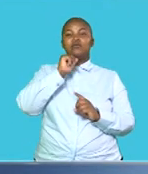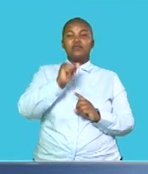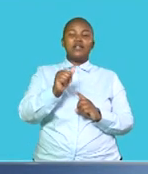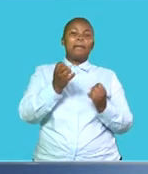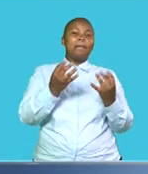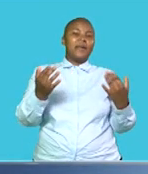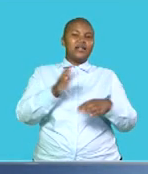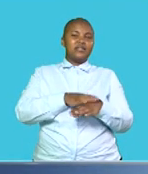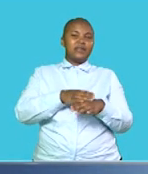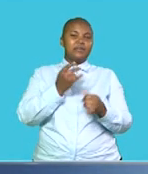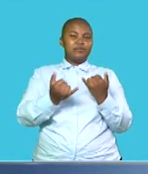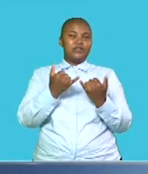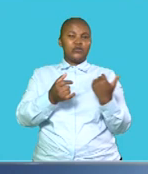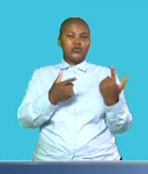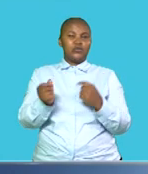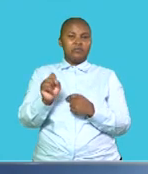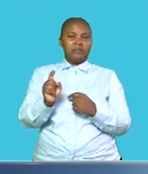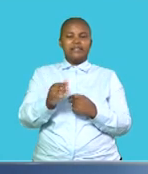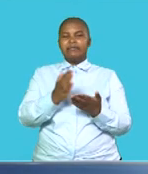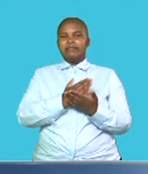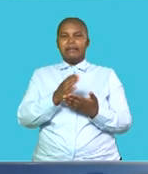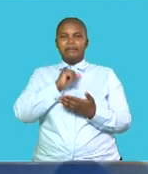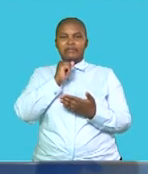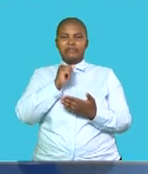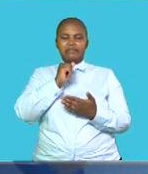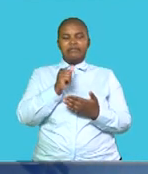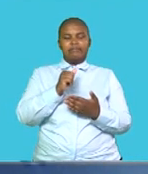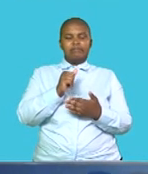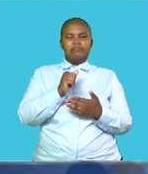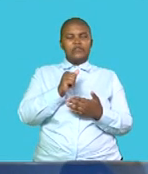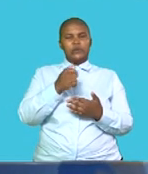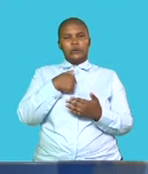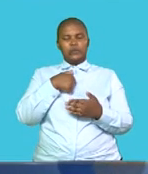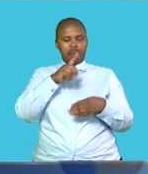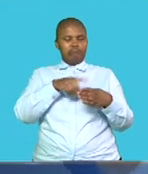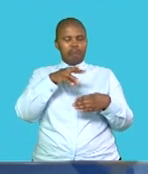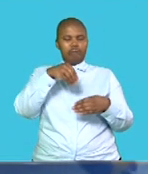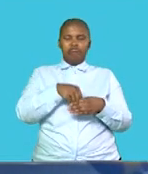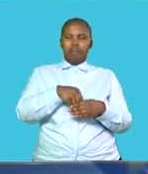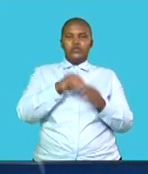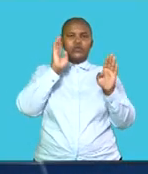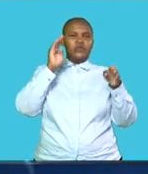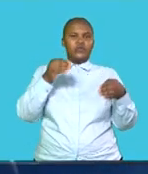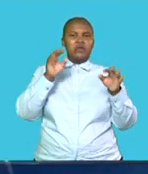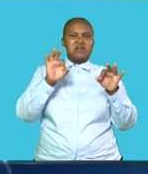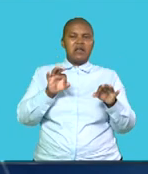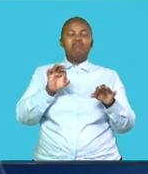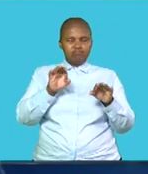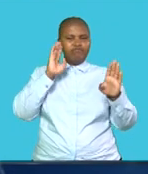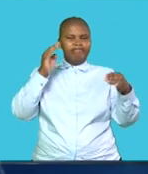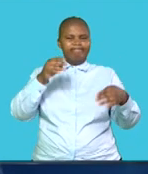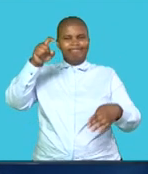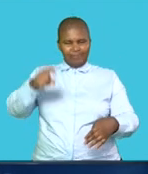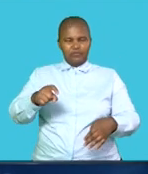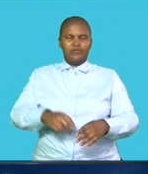e etsang ke go senke karolo dikgethong kutlwisisong ya gore kgetho tseo tsa bona ga di nonkelwa tlhogong.